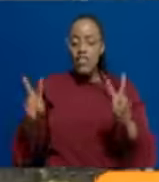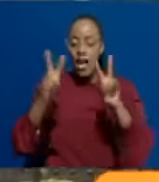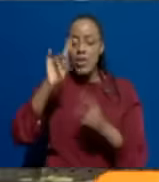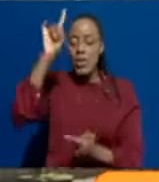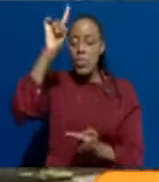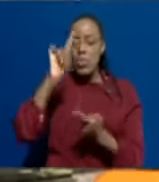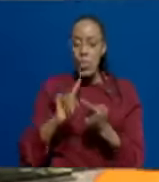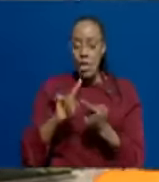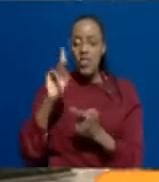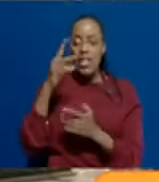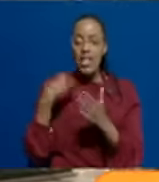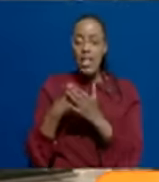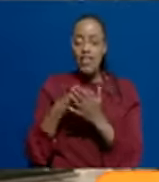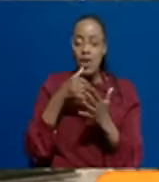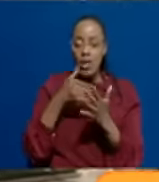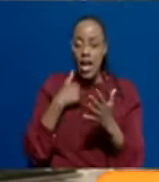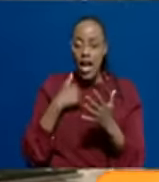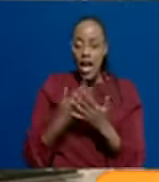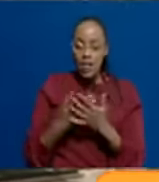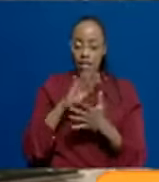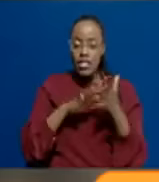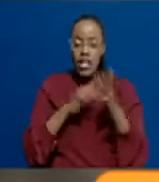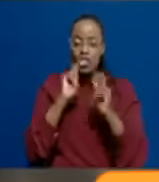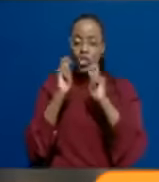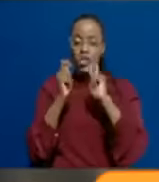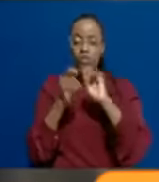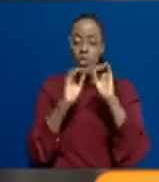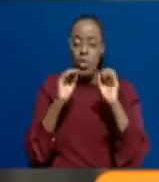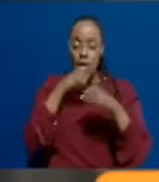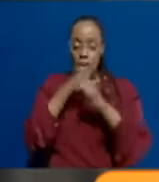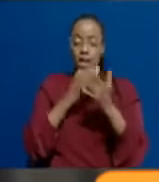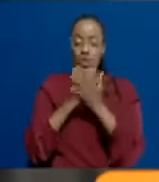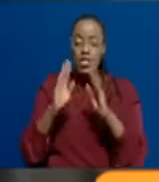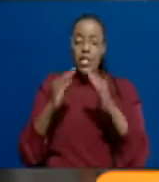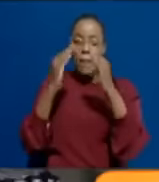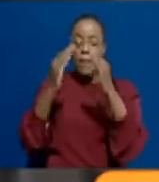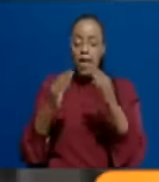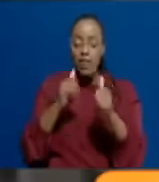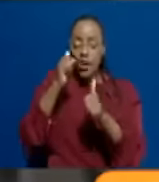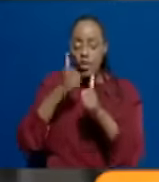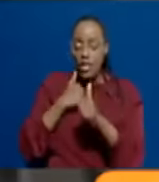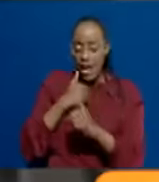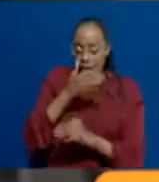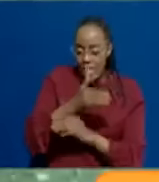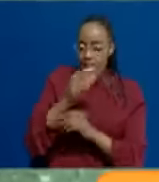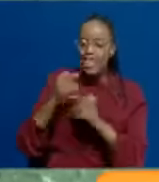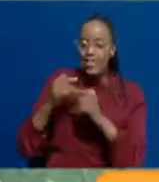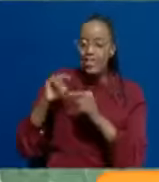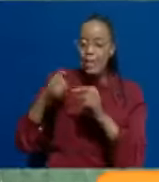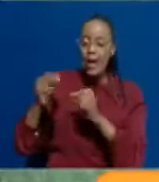Kenyan shilling include lack of structural reforms to ensure that supply exceeds the demand